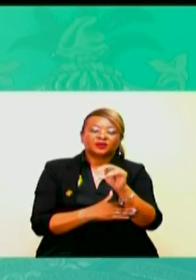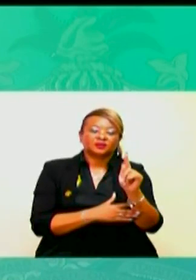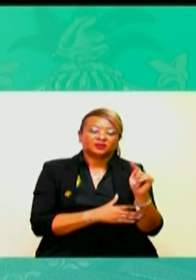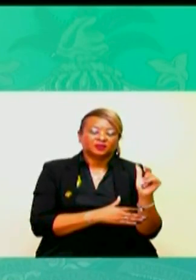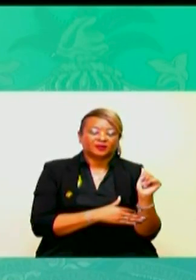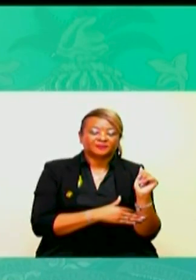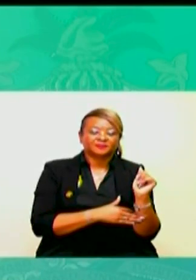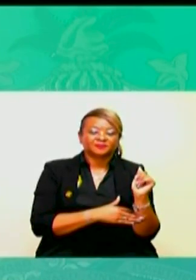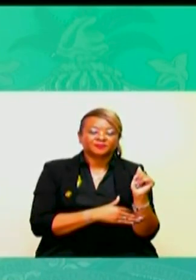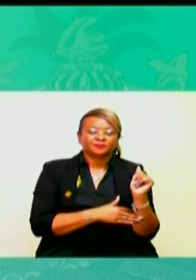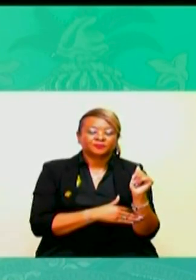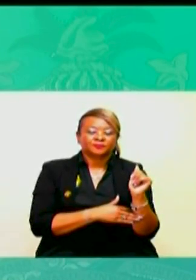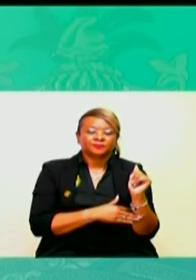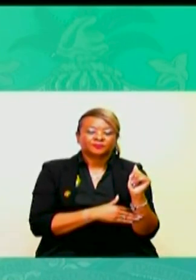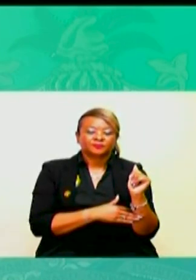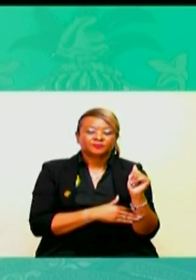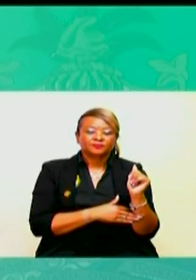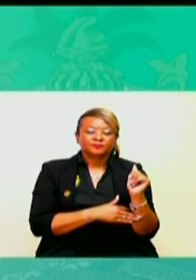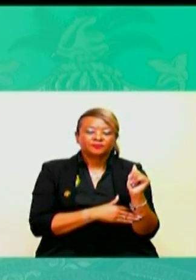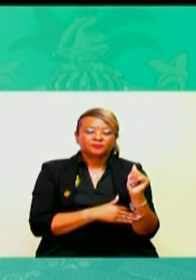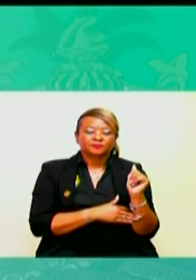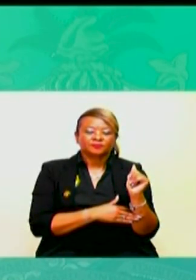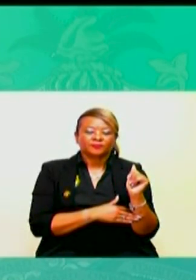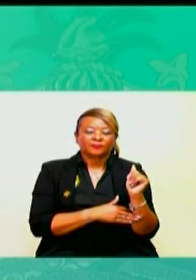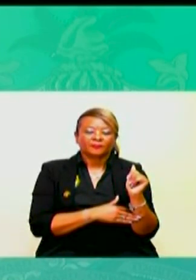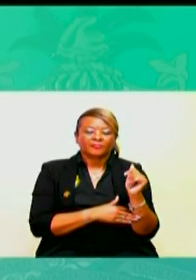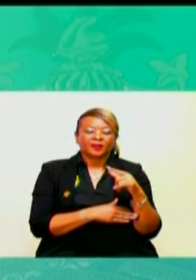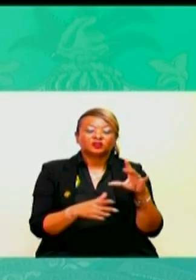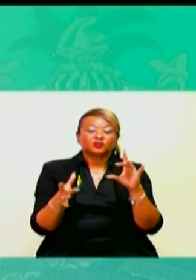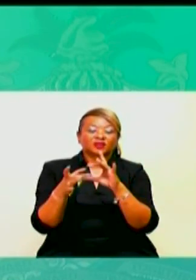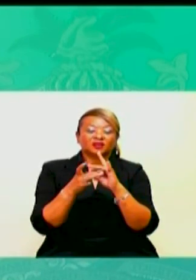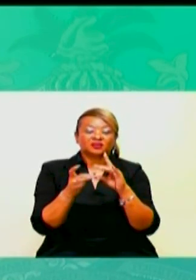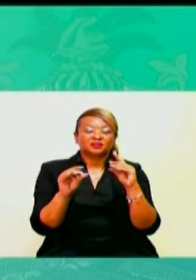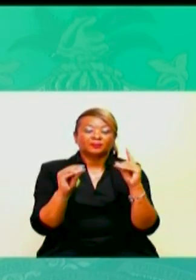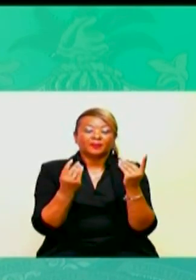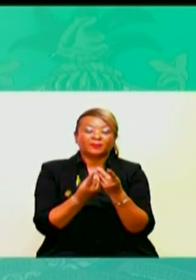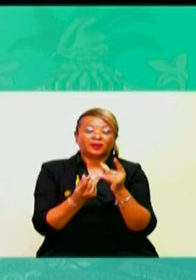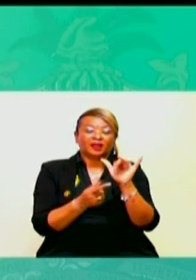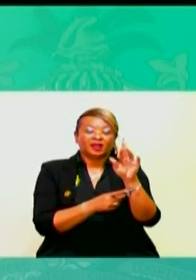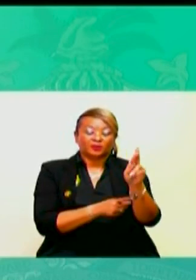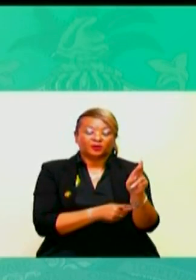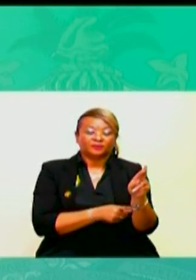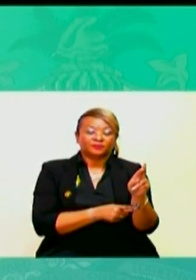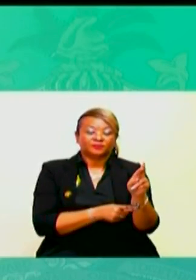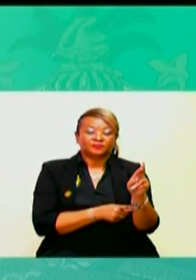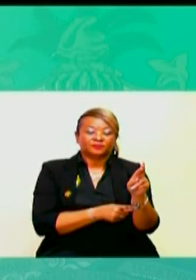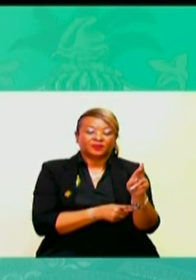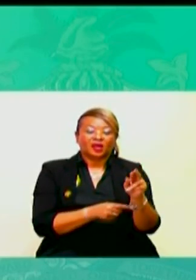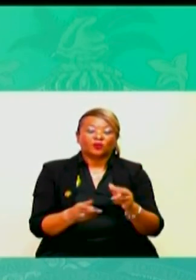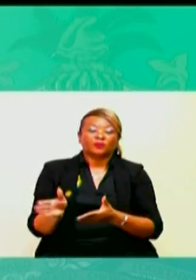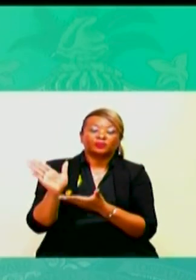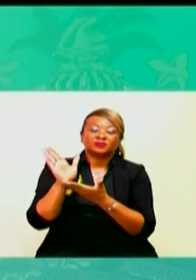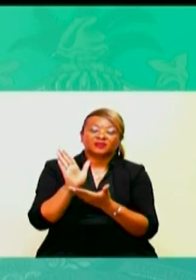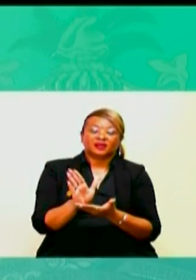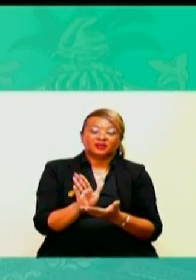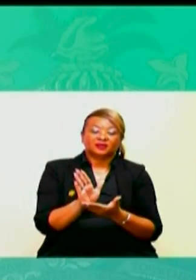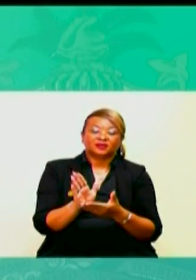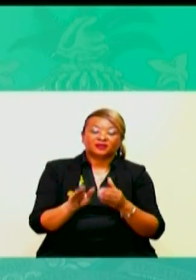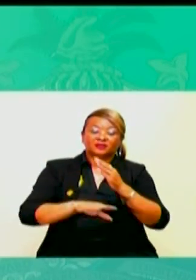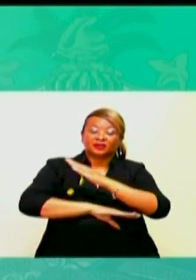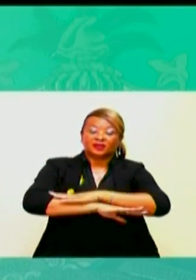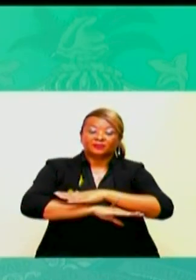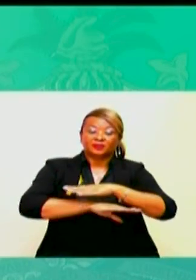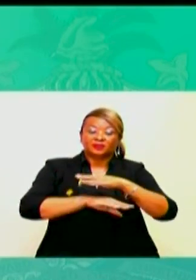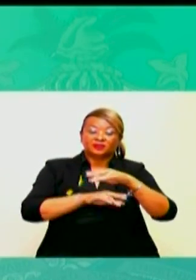Yes, yes. Madam Speaker, as it relates to the Department of Labor, I will present and table in this